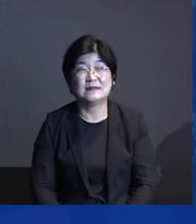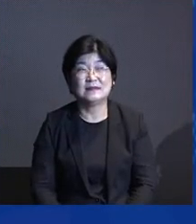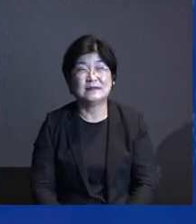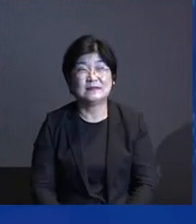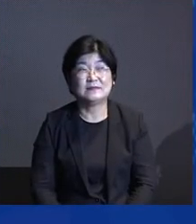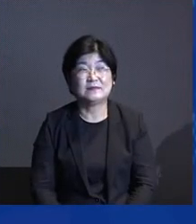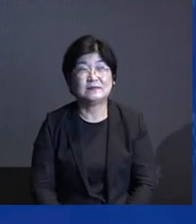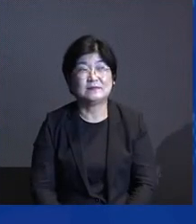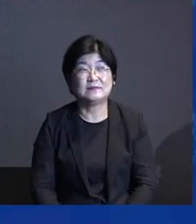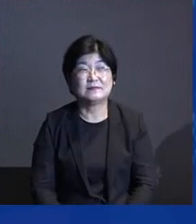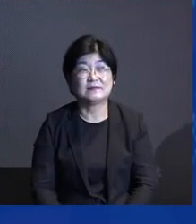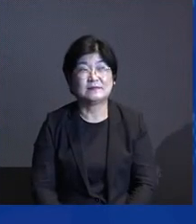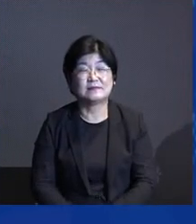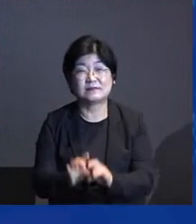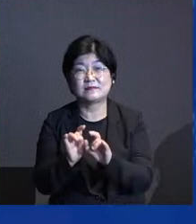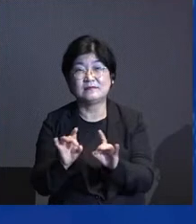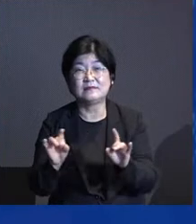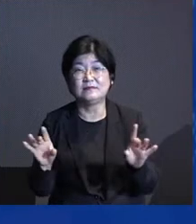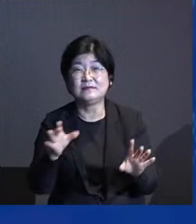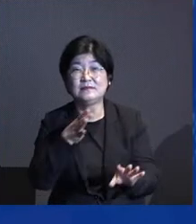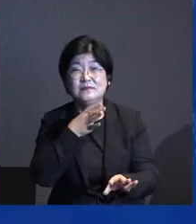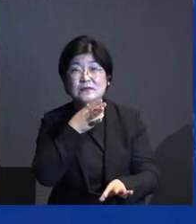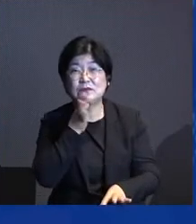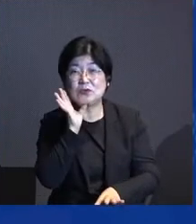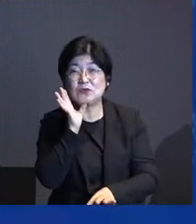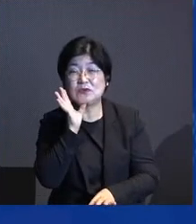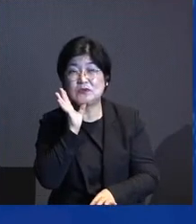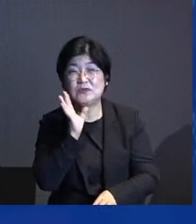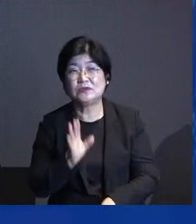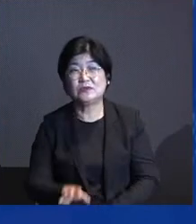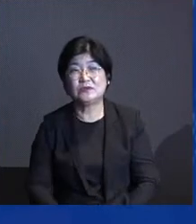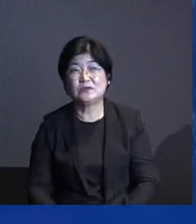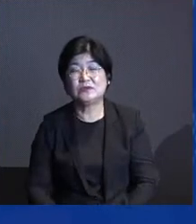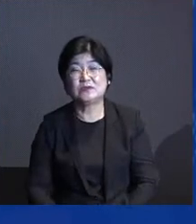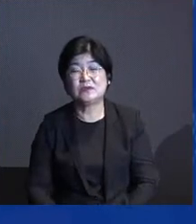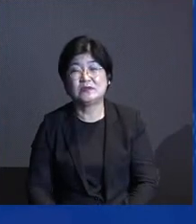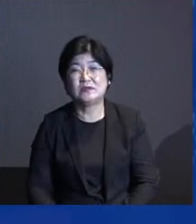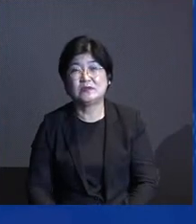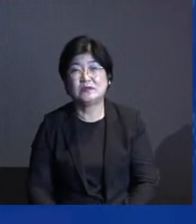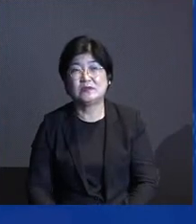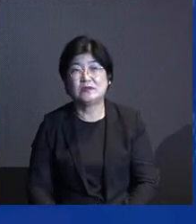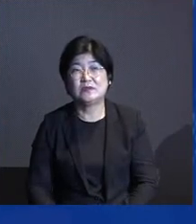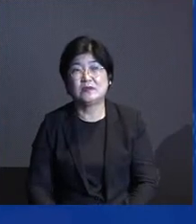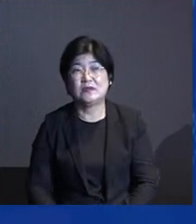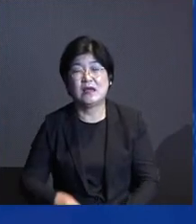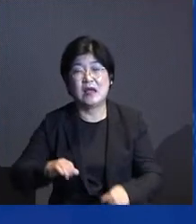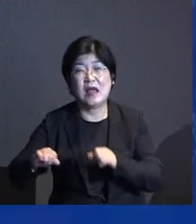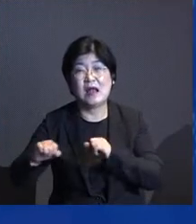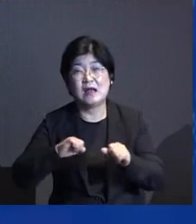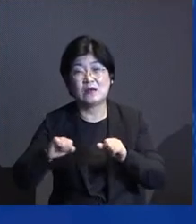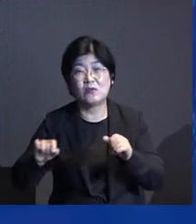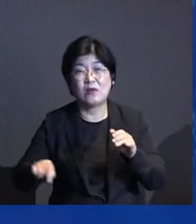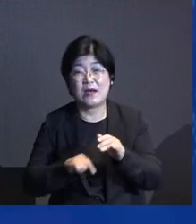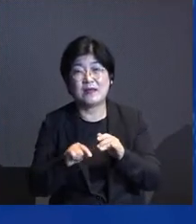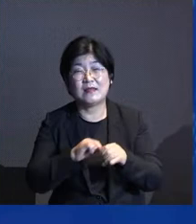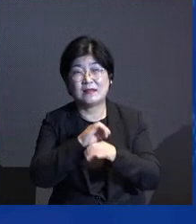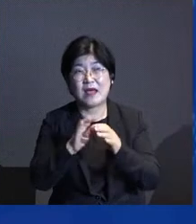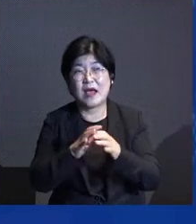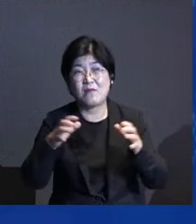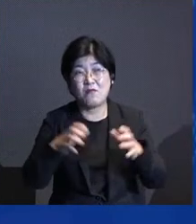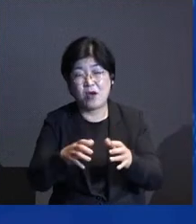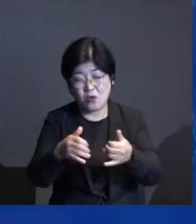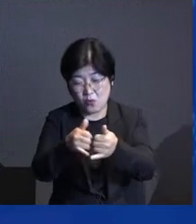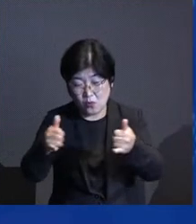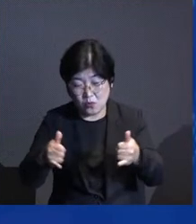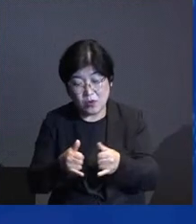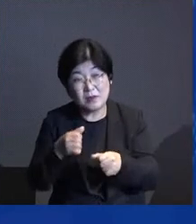them we have brought some concrete activities and examples with us today. Older people